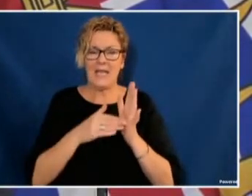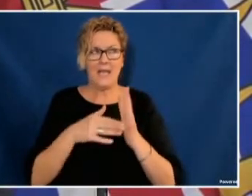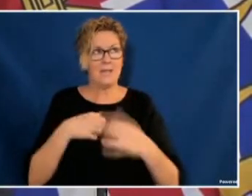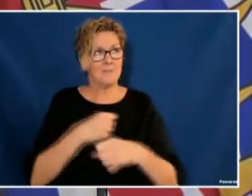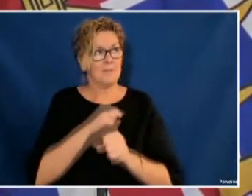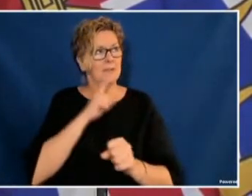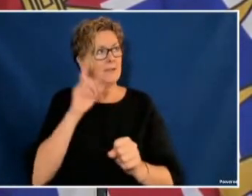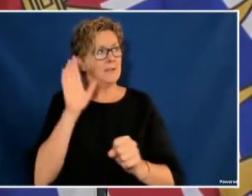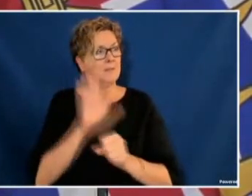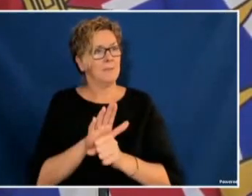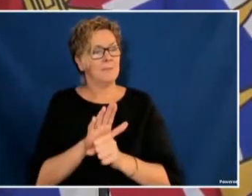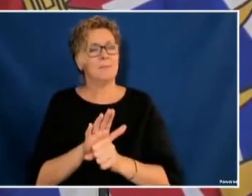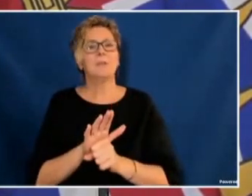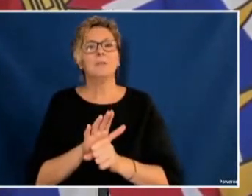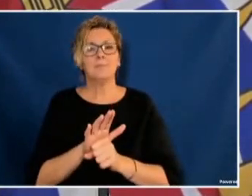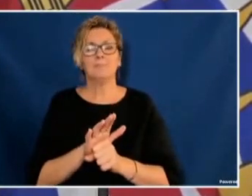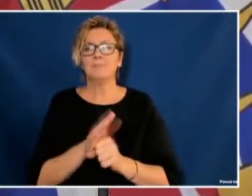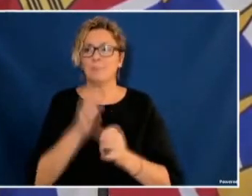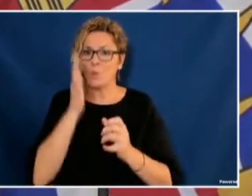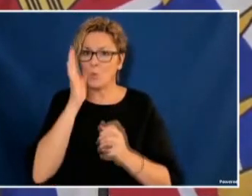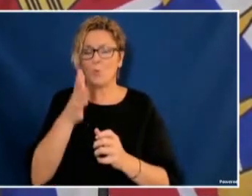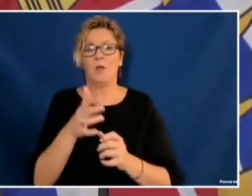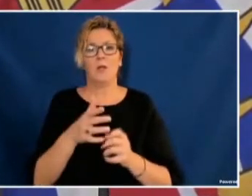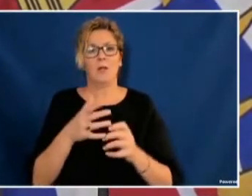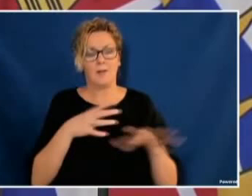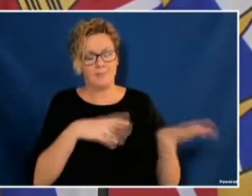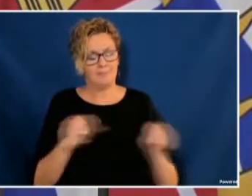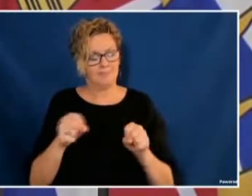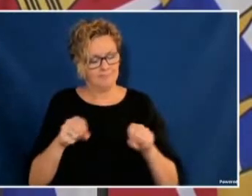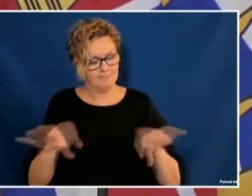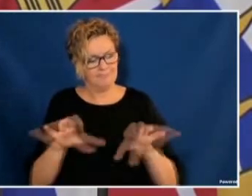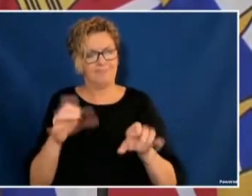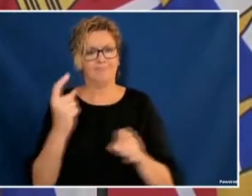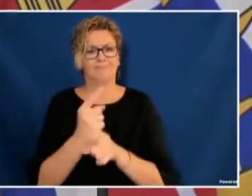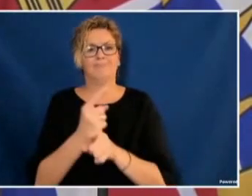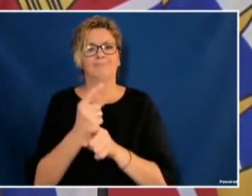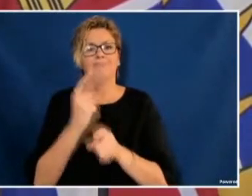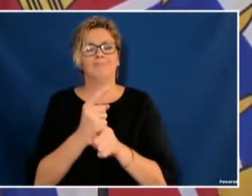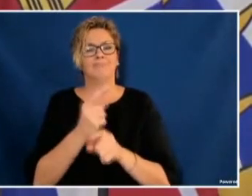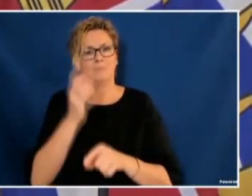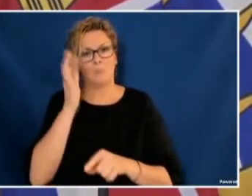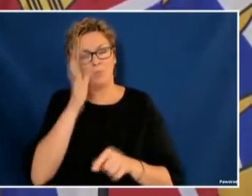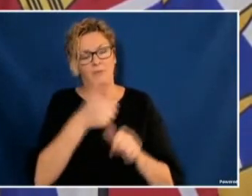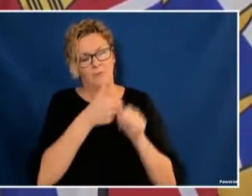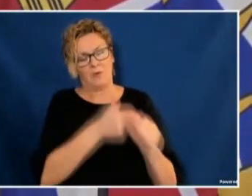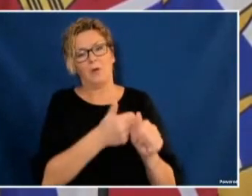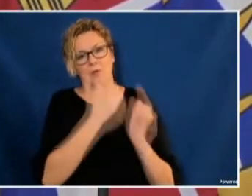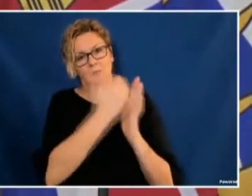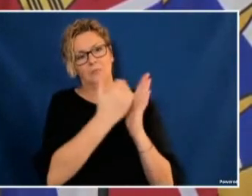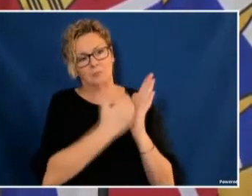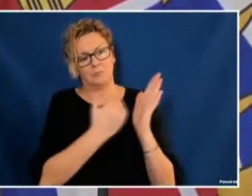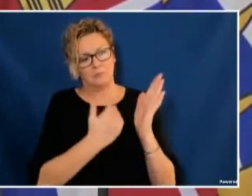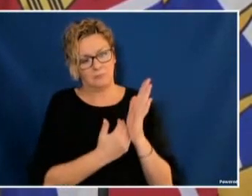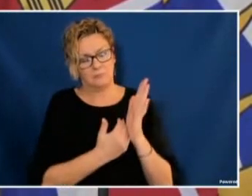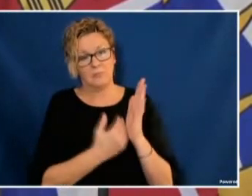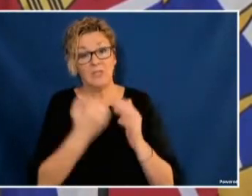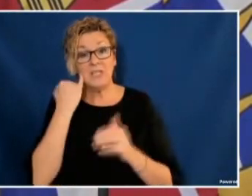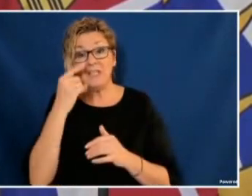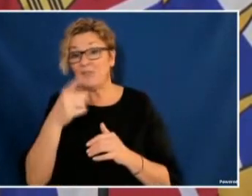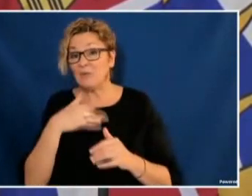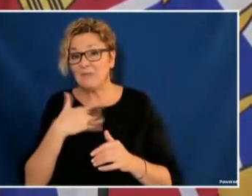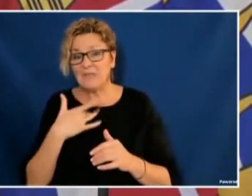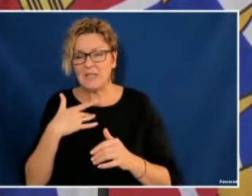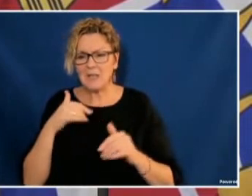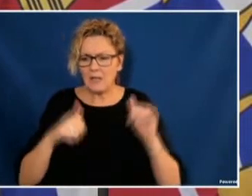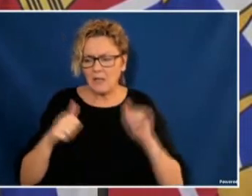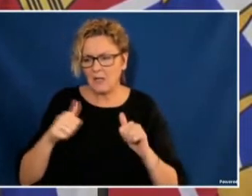Good day, Minister. Good day, Dr. Henry. I wanted to ask both of you about your reaction to that staff memo that was distributed at the